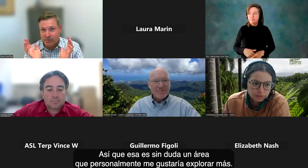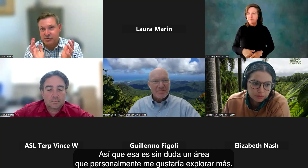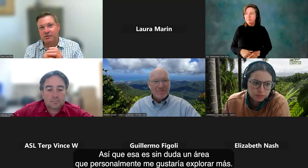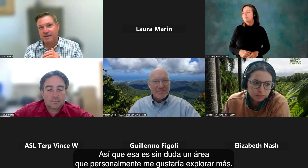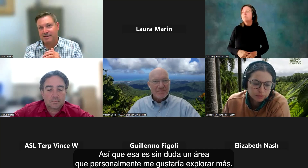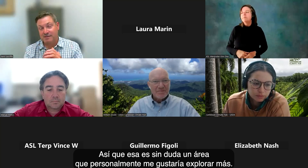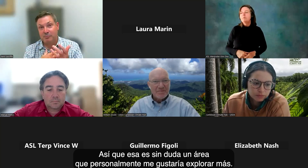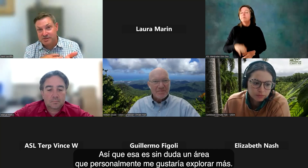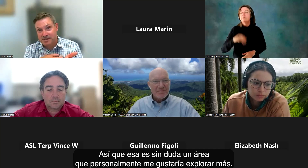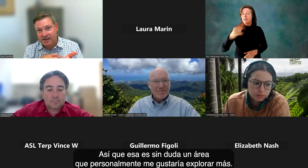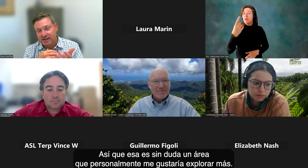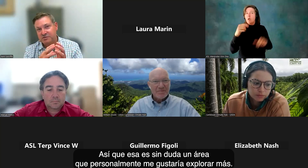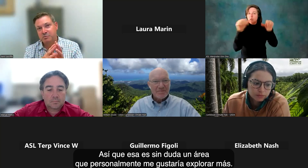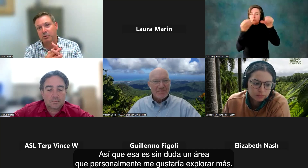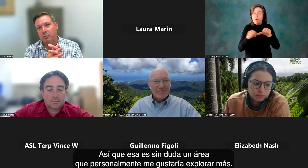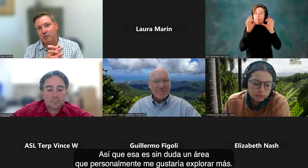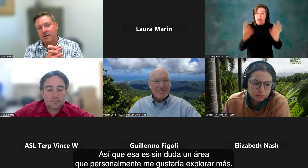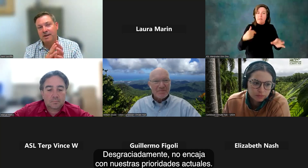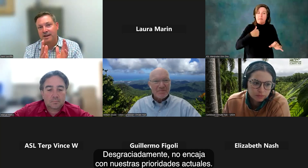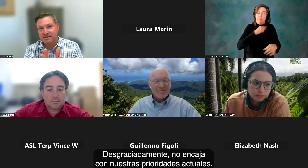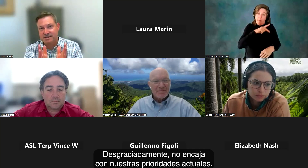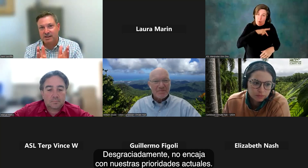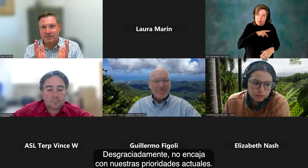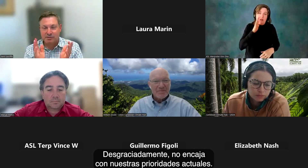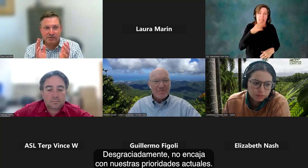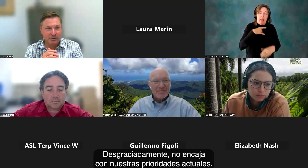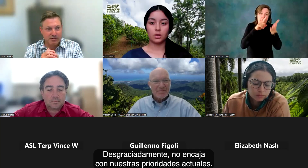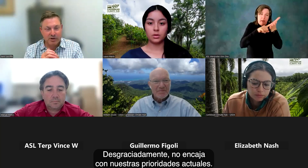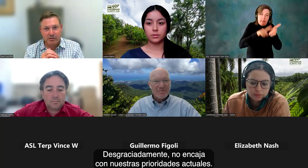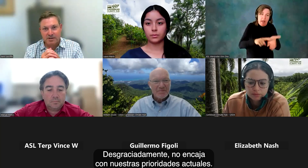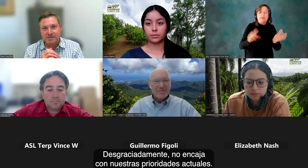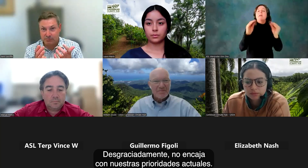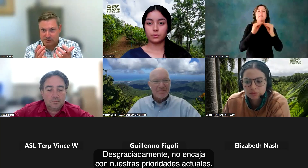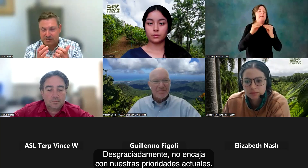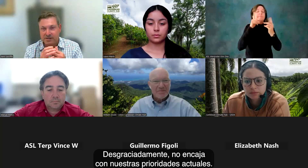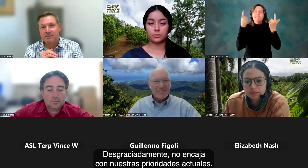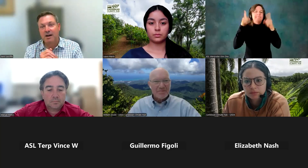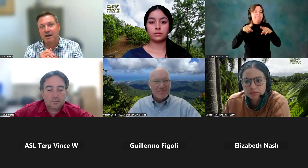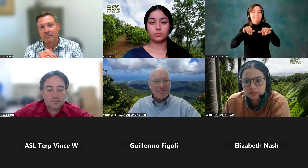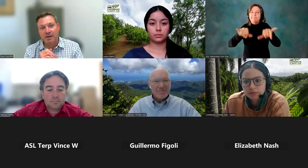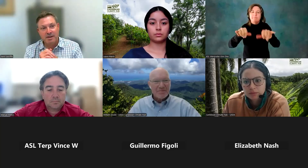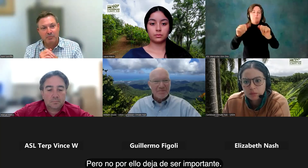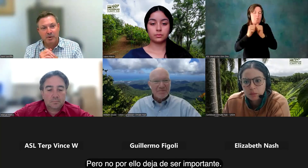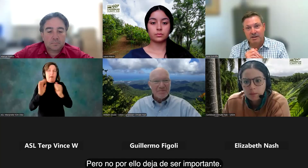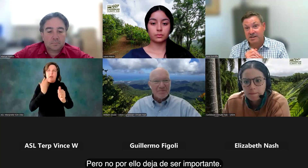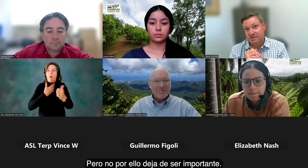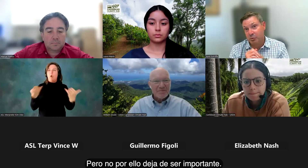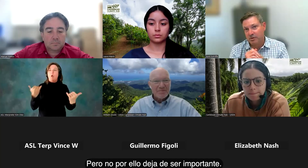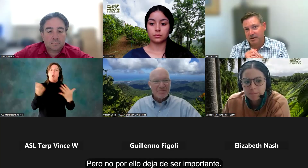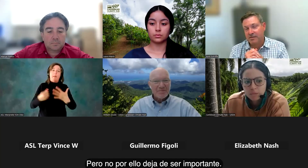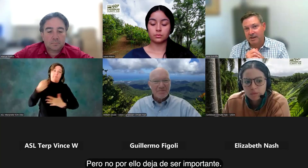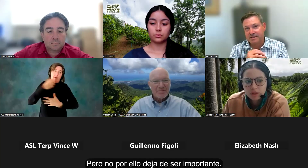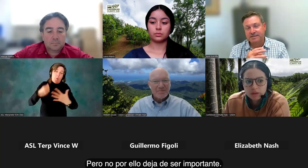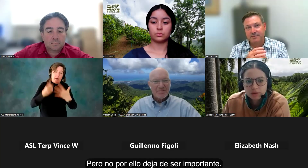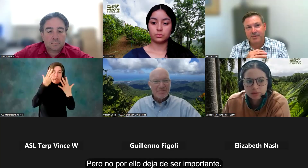area for sure that personally I'd like to explore more. It doesn't align with our current priorities, unfortunately, but it is